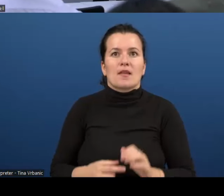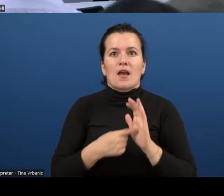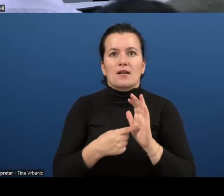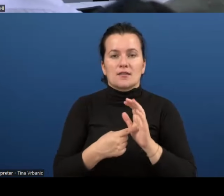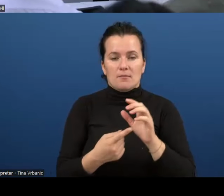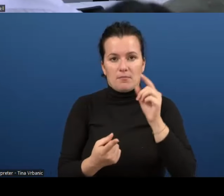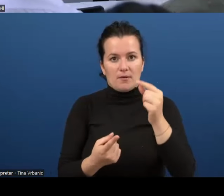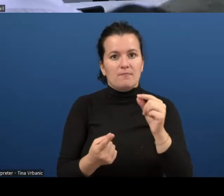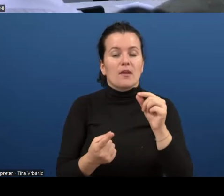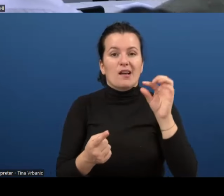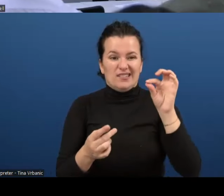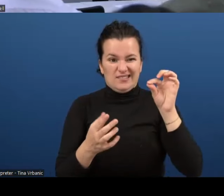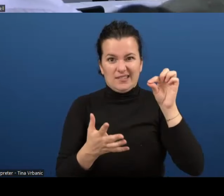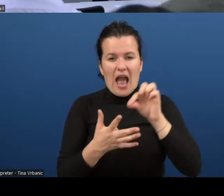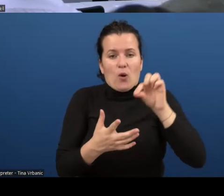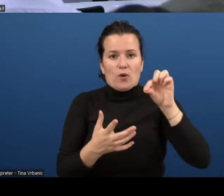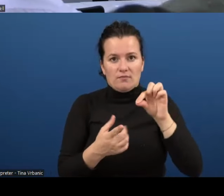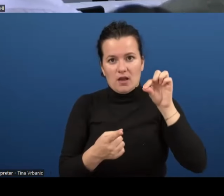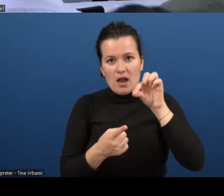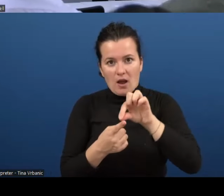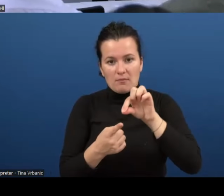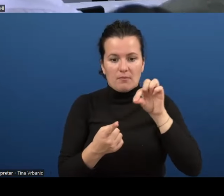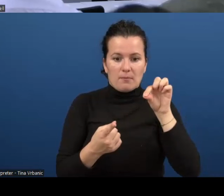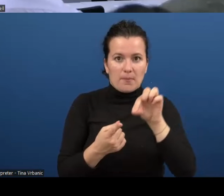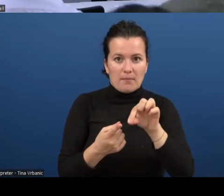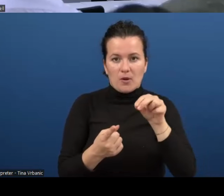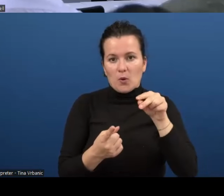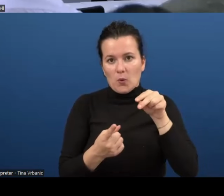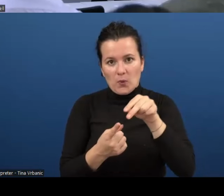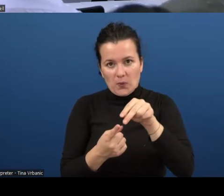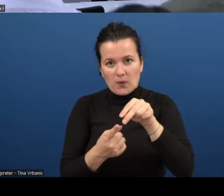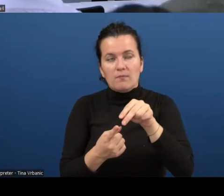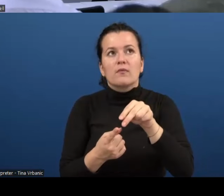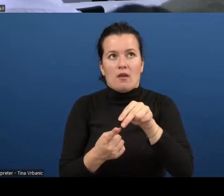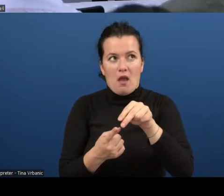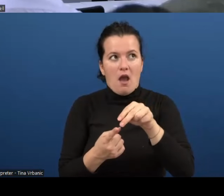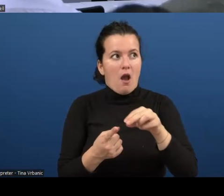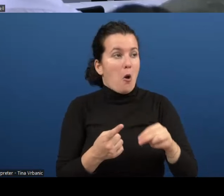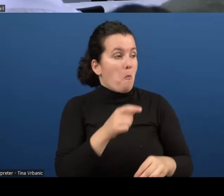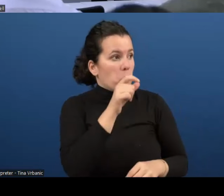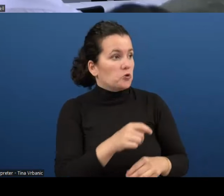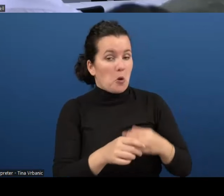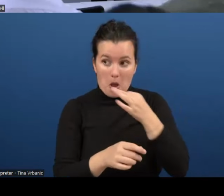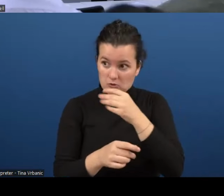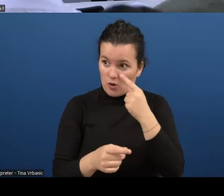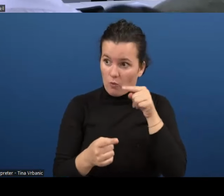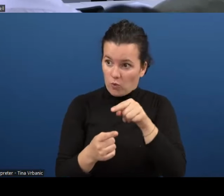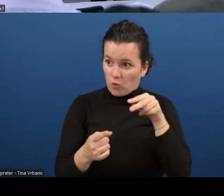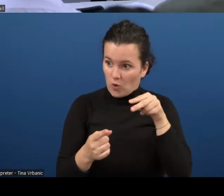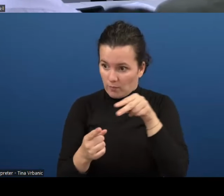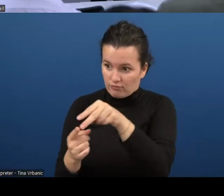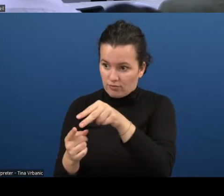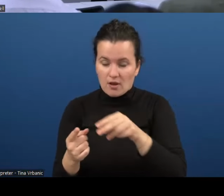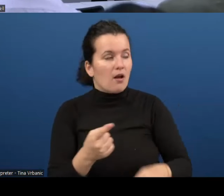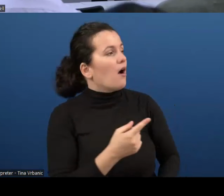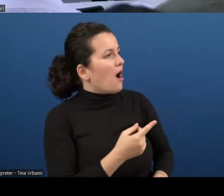on your finger and you have to say, is it 1 or 2, then for experience it too, you can have a few